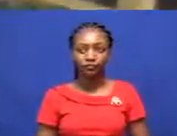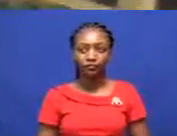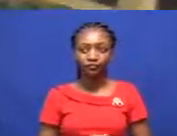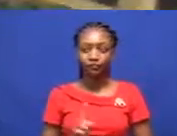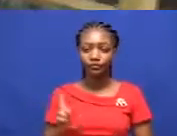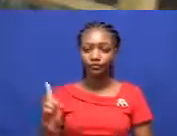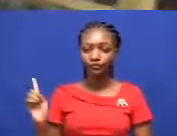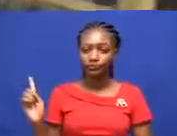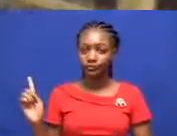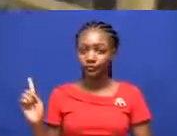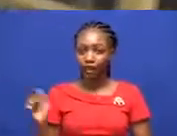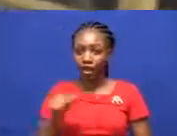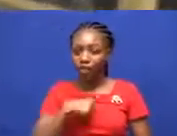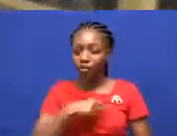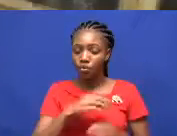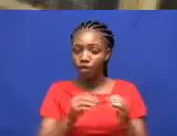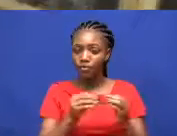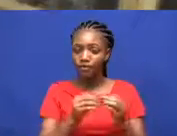We meet